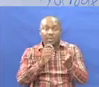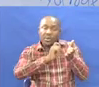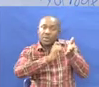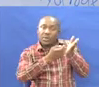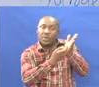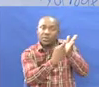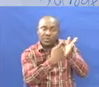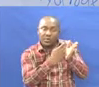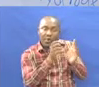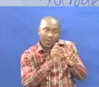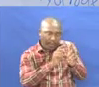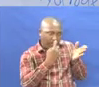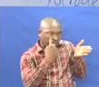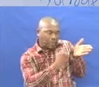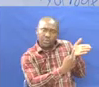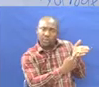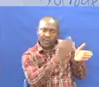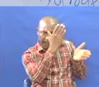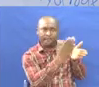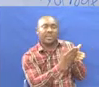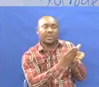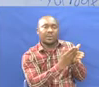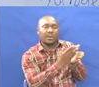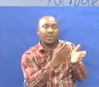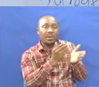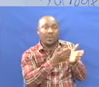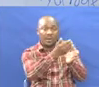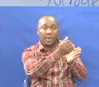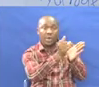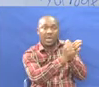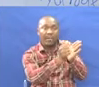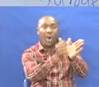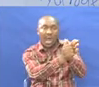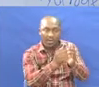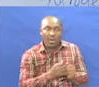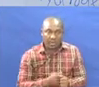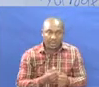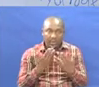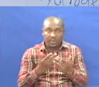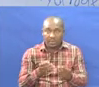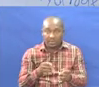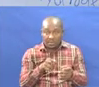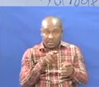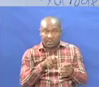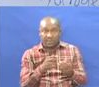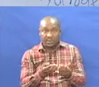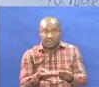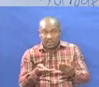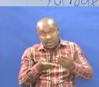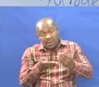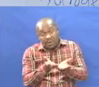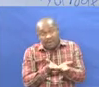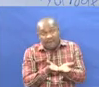of oxygen gas just using the diagram. So inside the flat bottom, the flask, there is